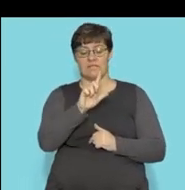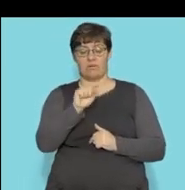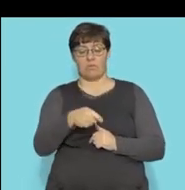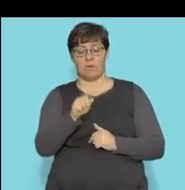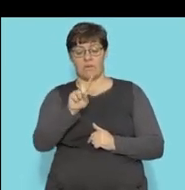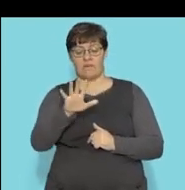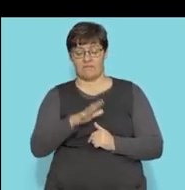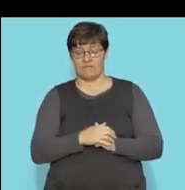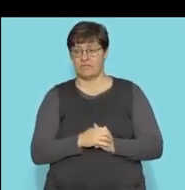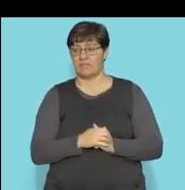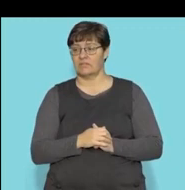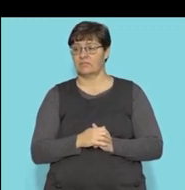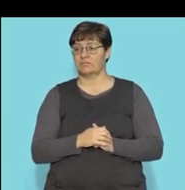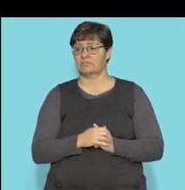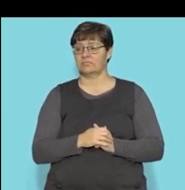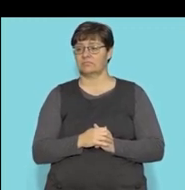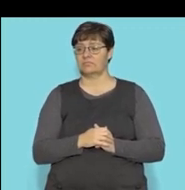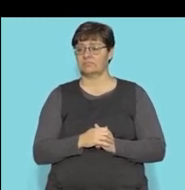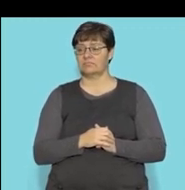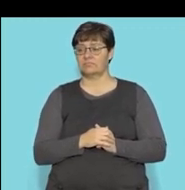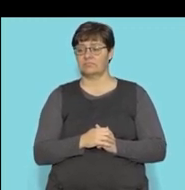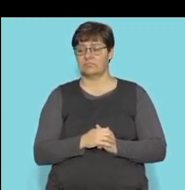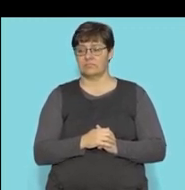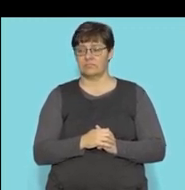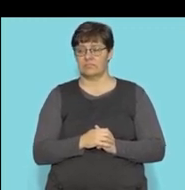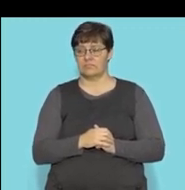it's 237,15.